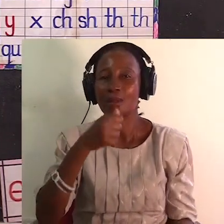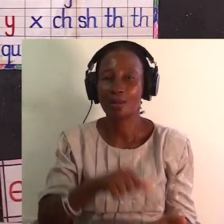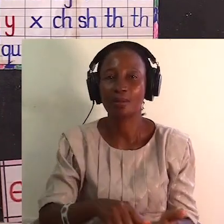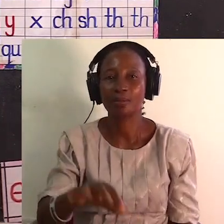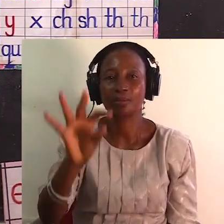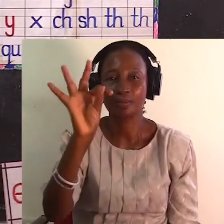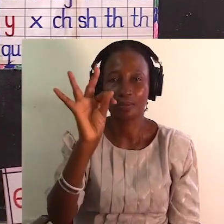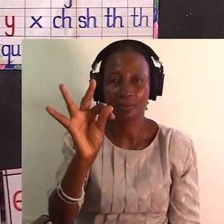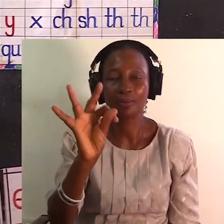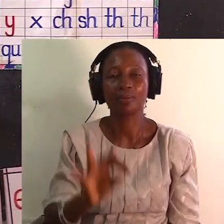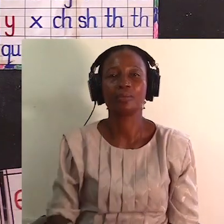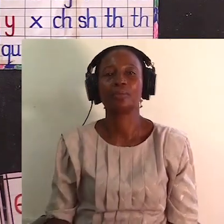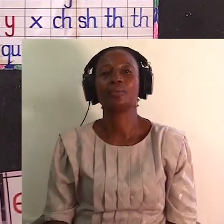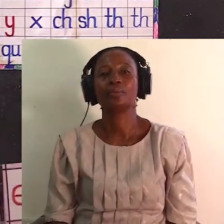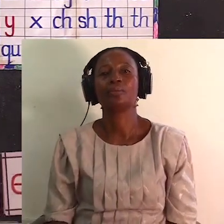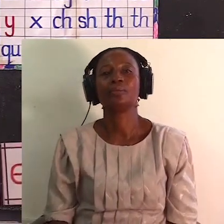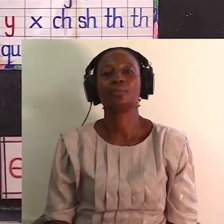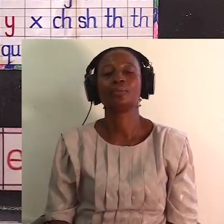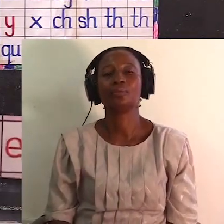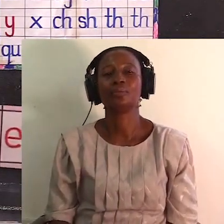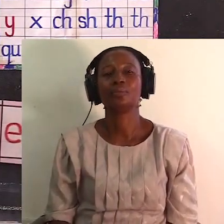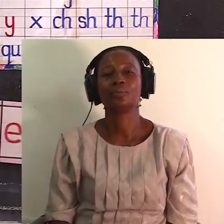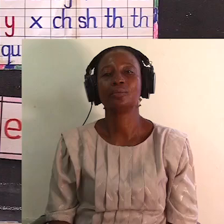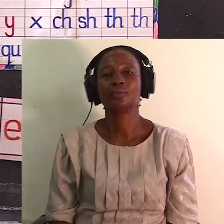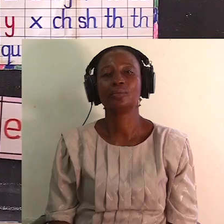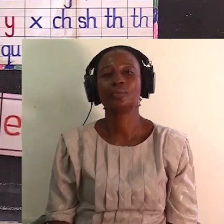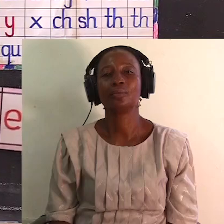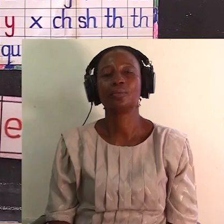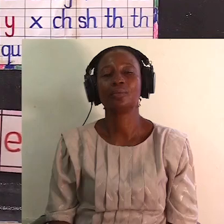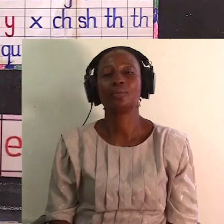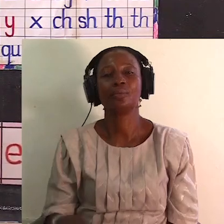the letter we wanted to, we were sounding.